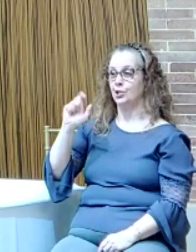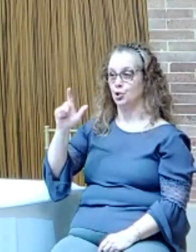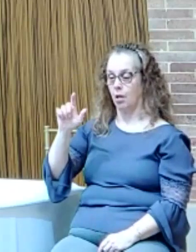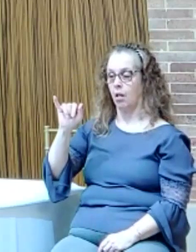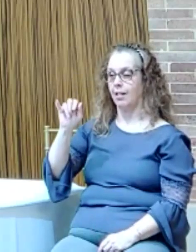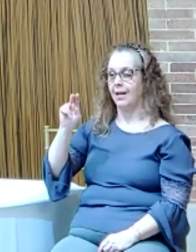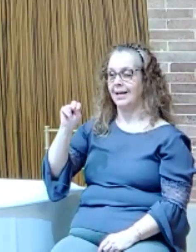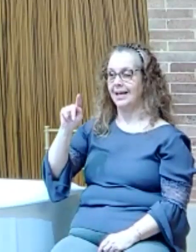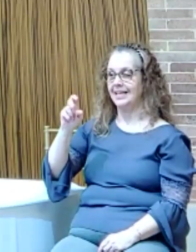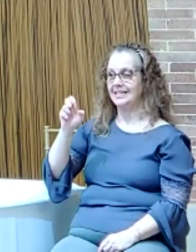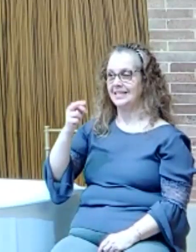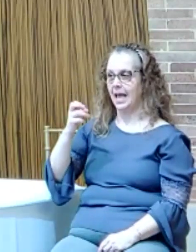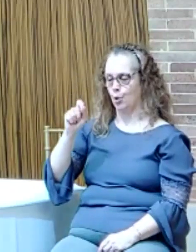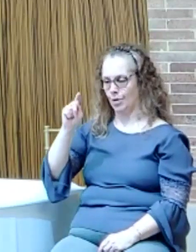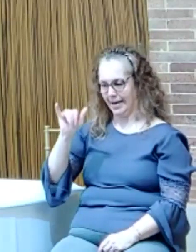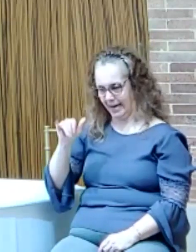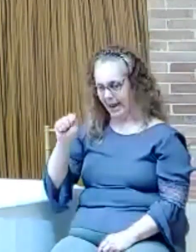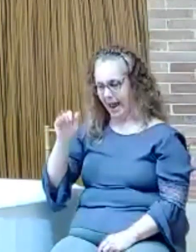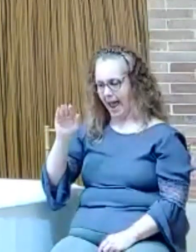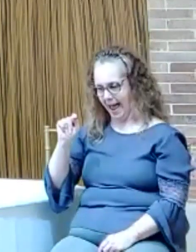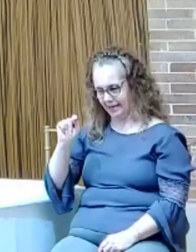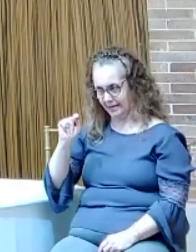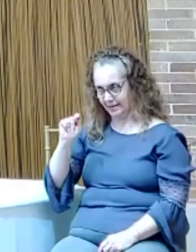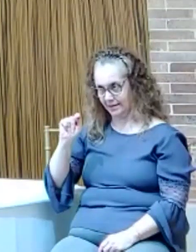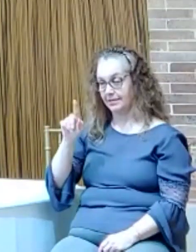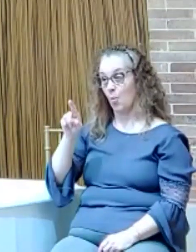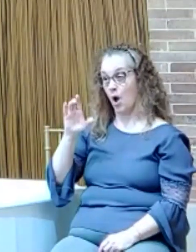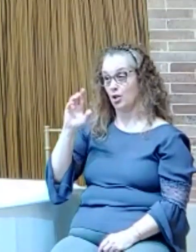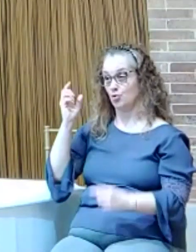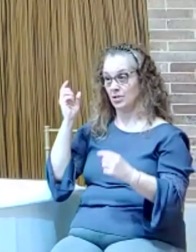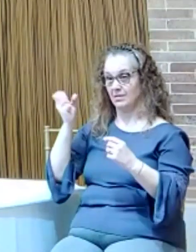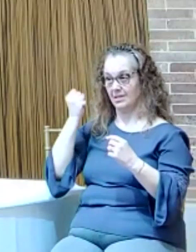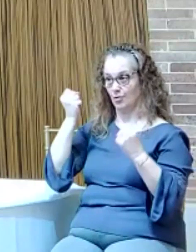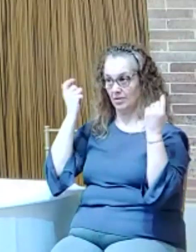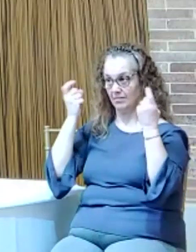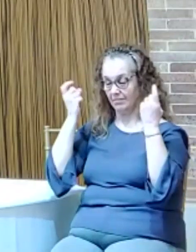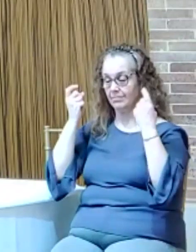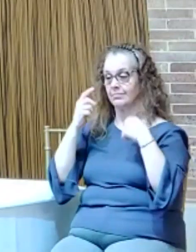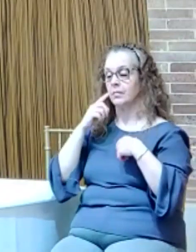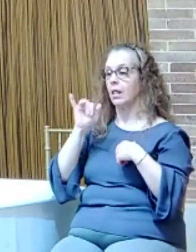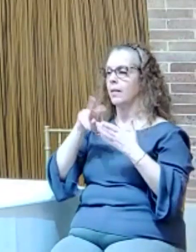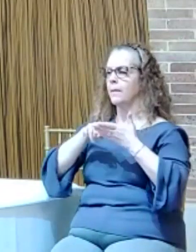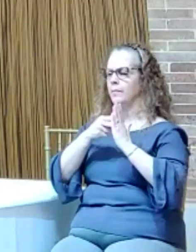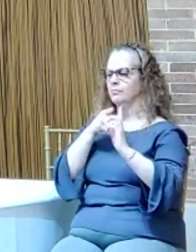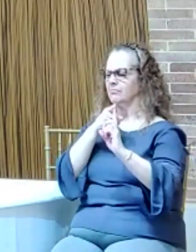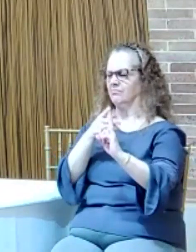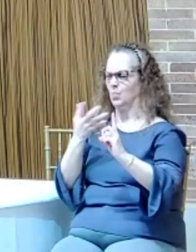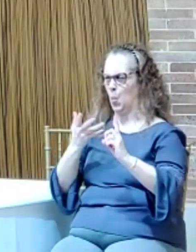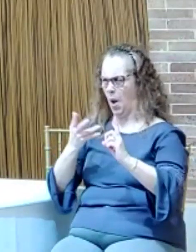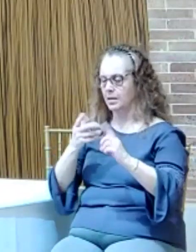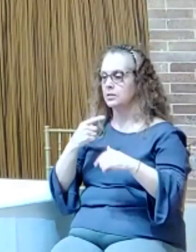1924 that sought to sort out human beings and maintain white